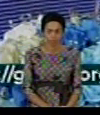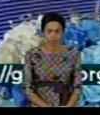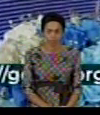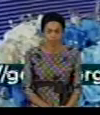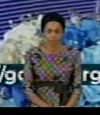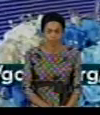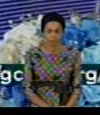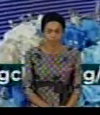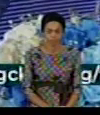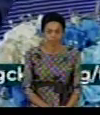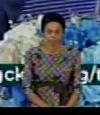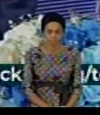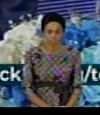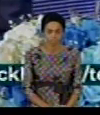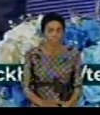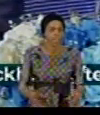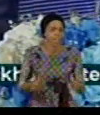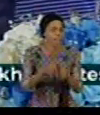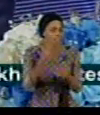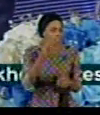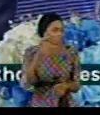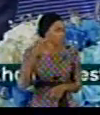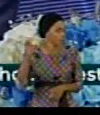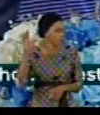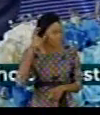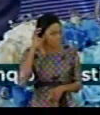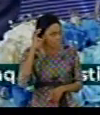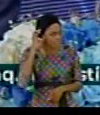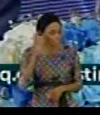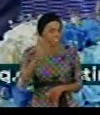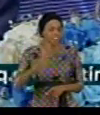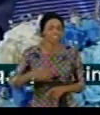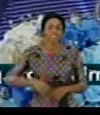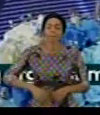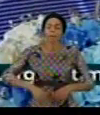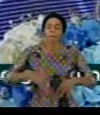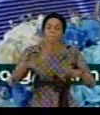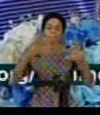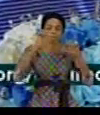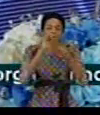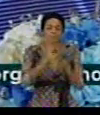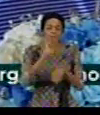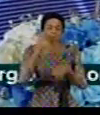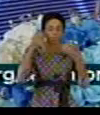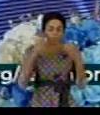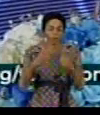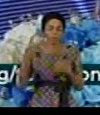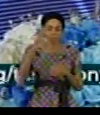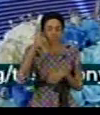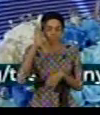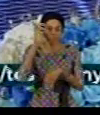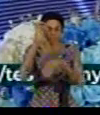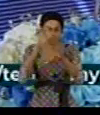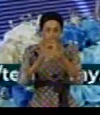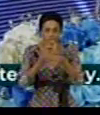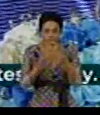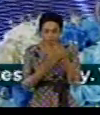As you are listening, the miracle power of God will still touch you.